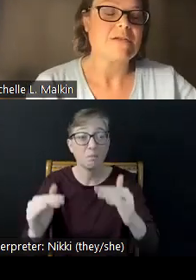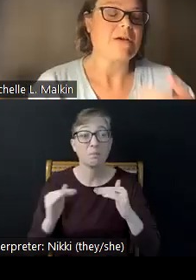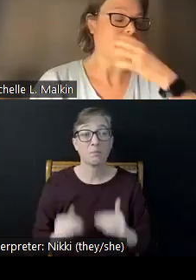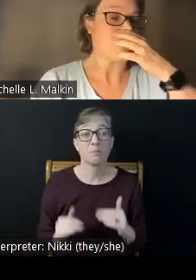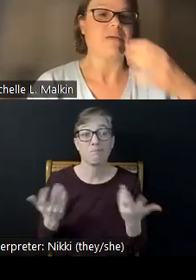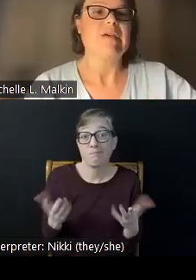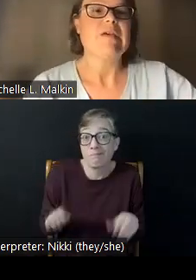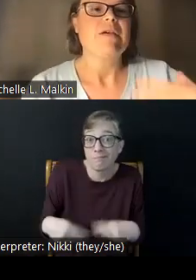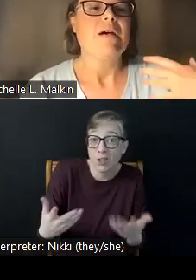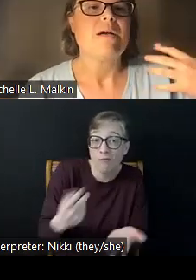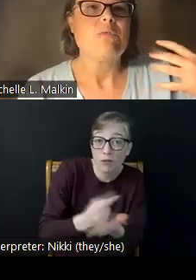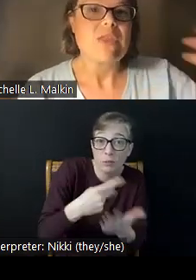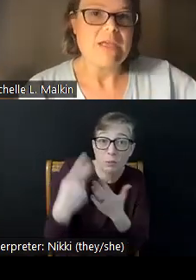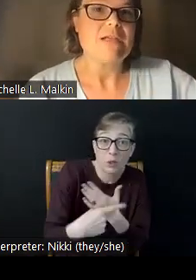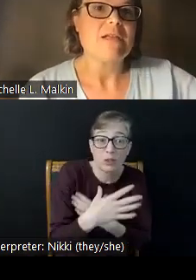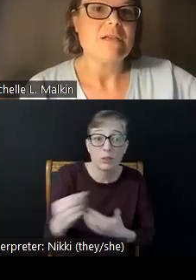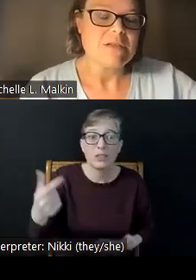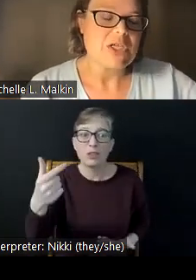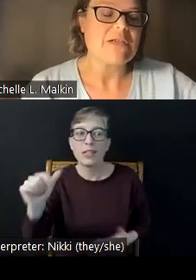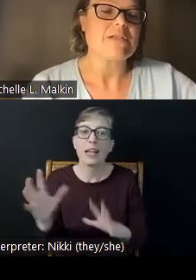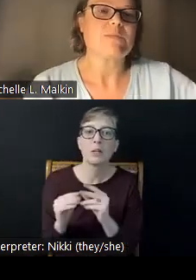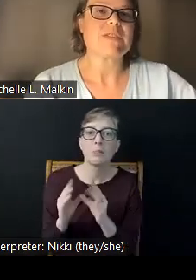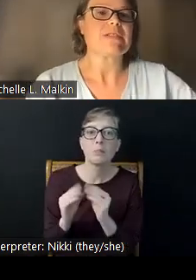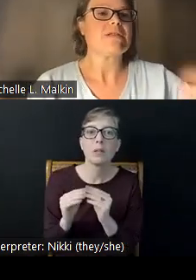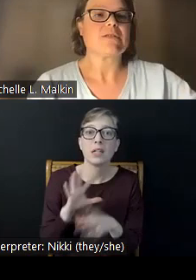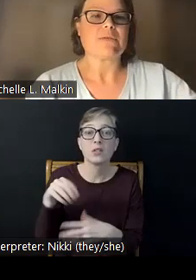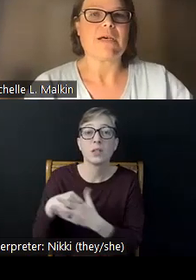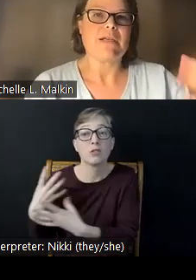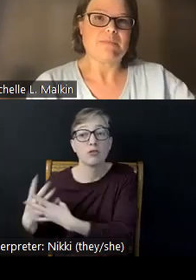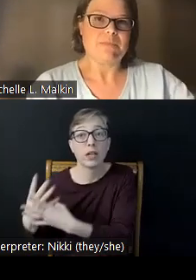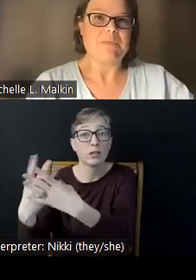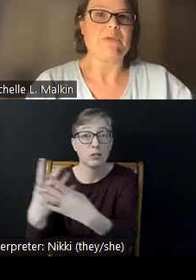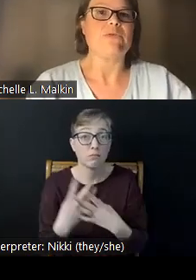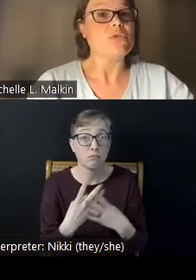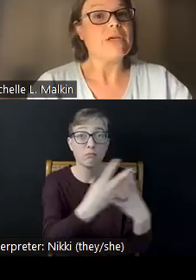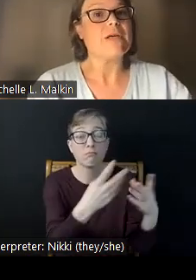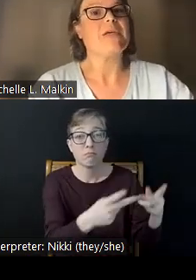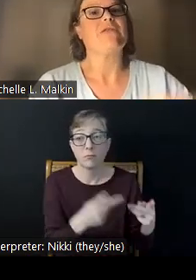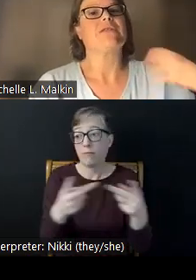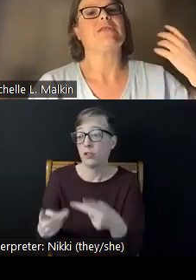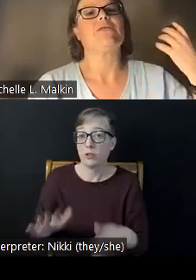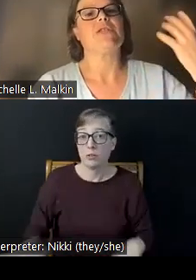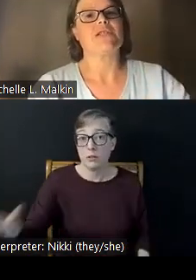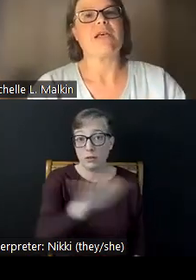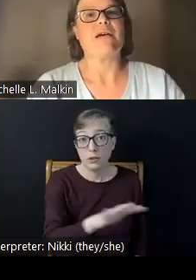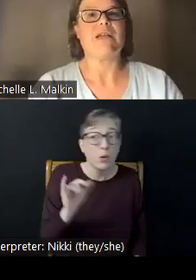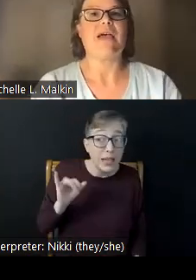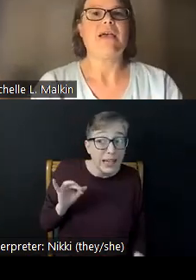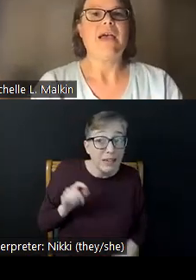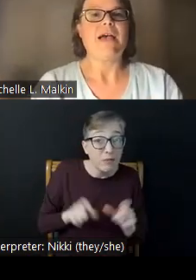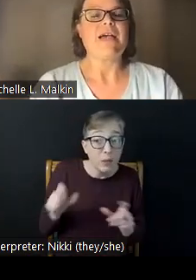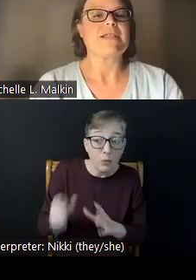other recovery within jails and prisons, so that people who do end up in those situations